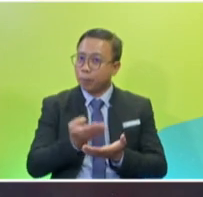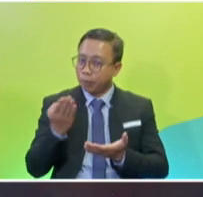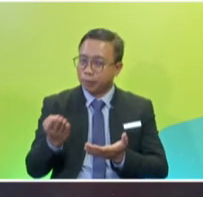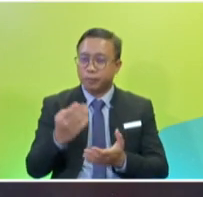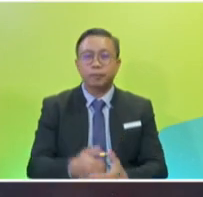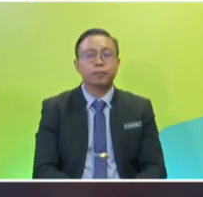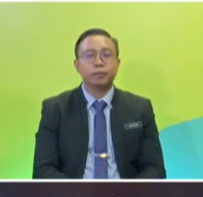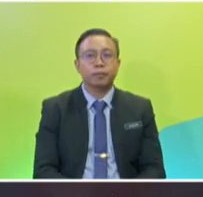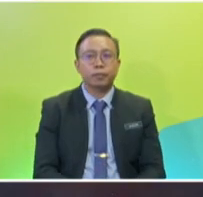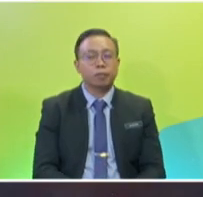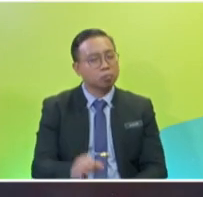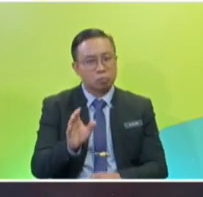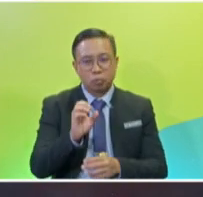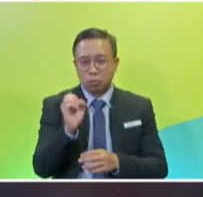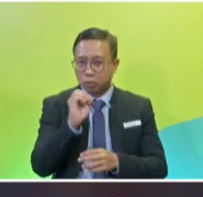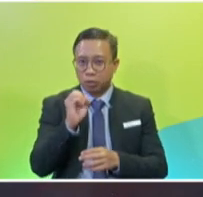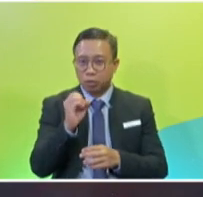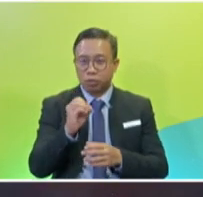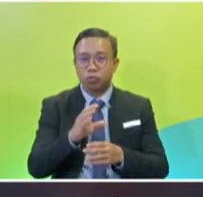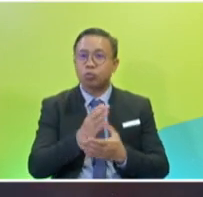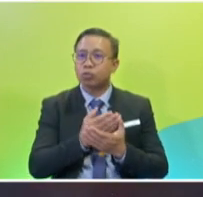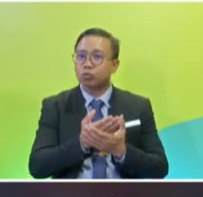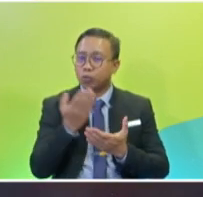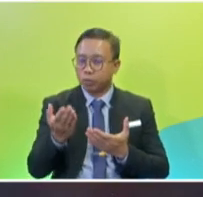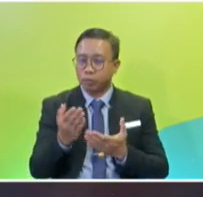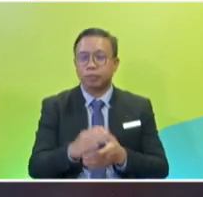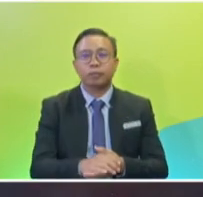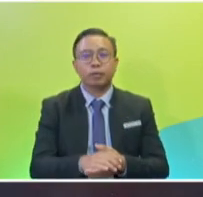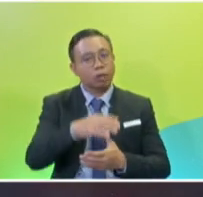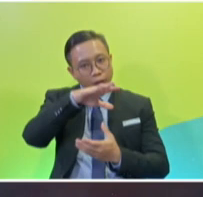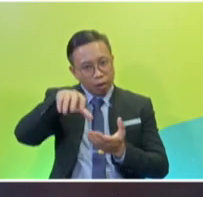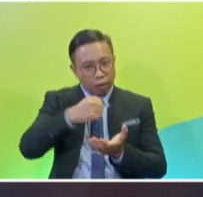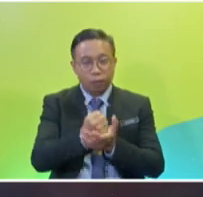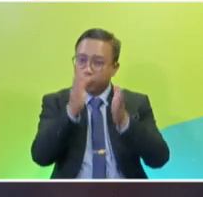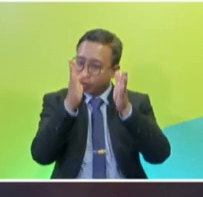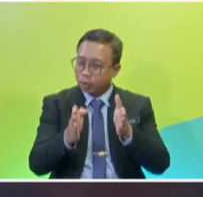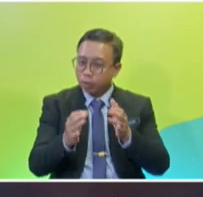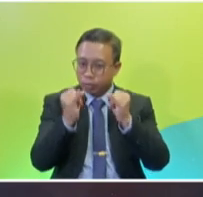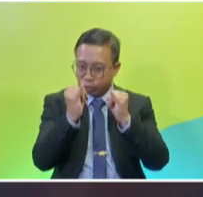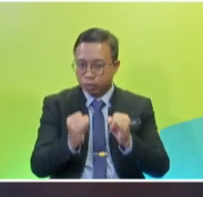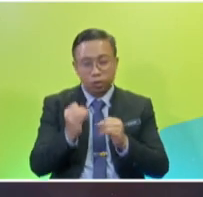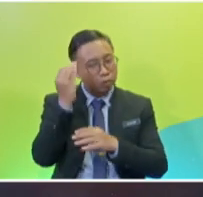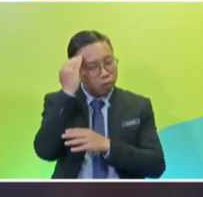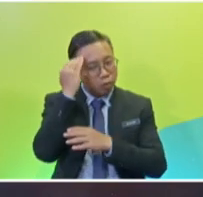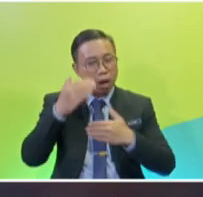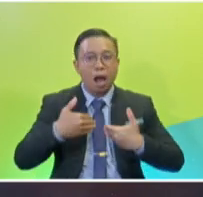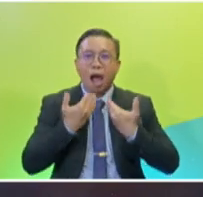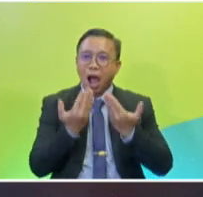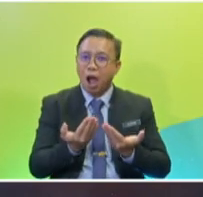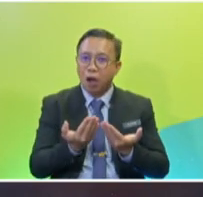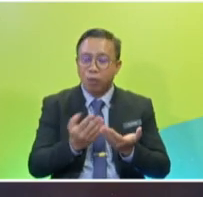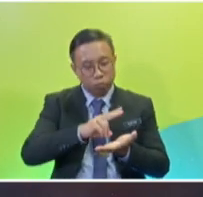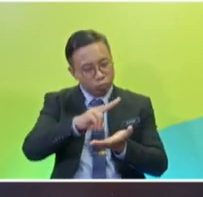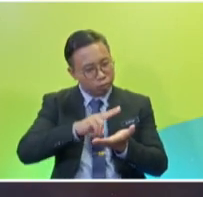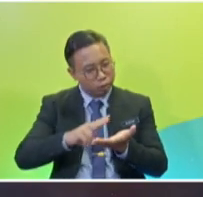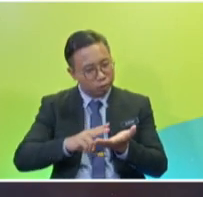you do not without shopping? Yes. But of course, everyone has their own individual choices. Maybe they opt